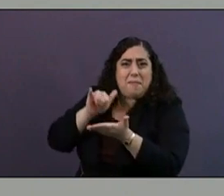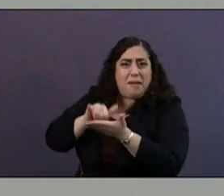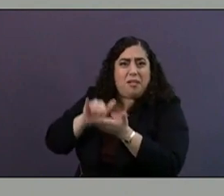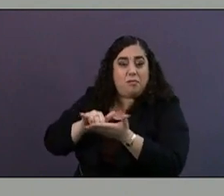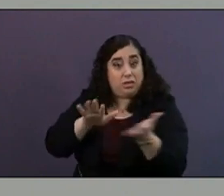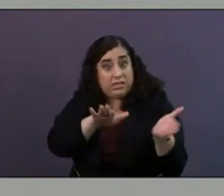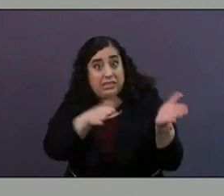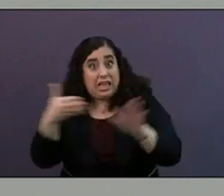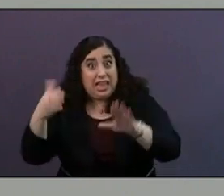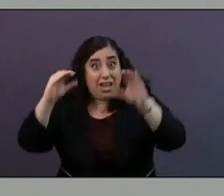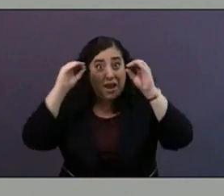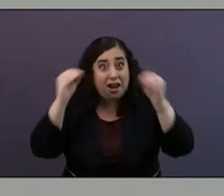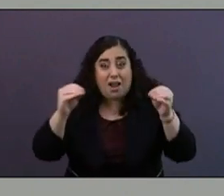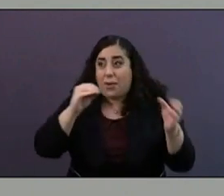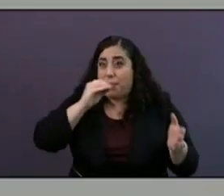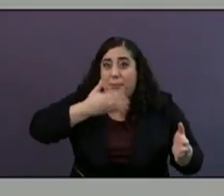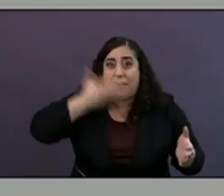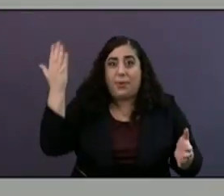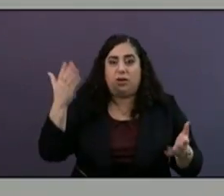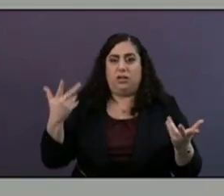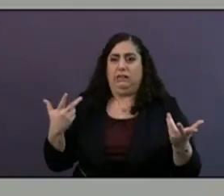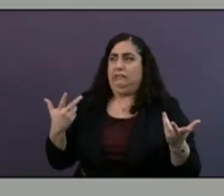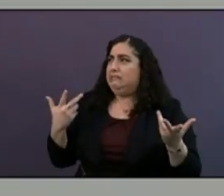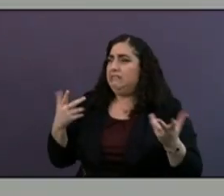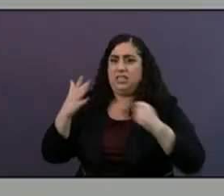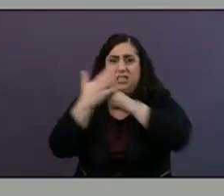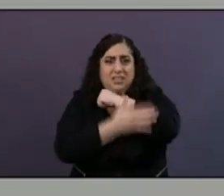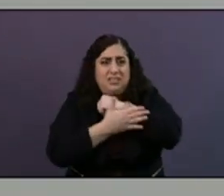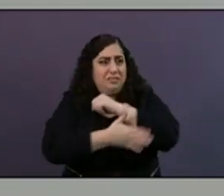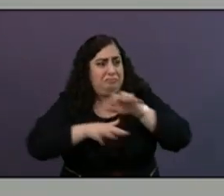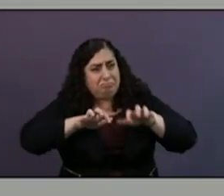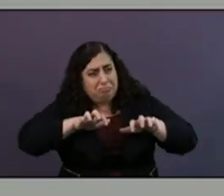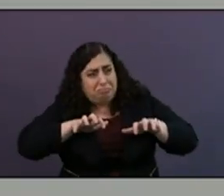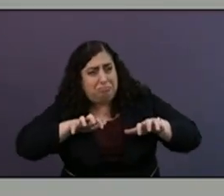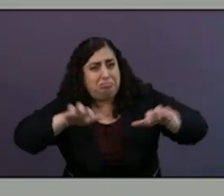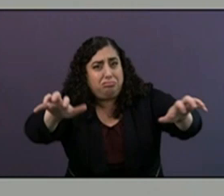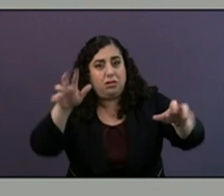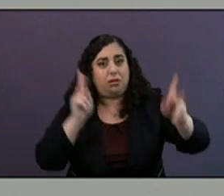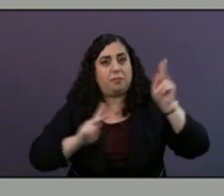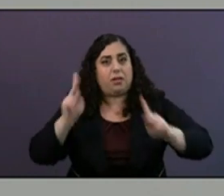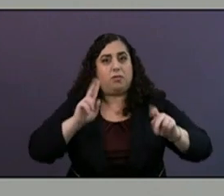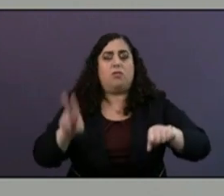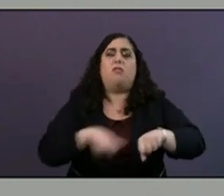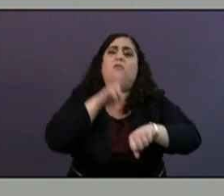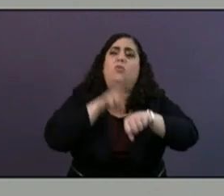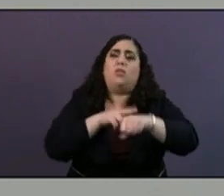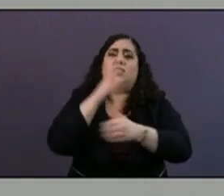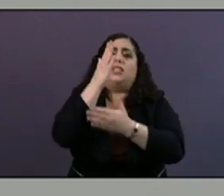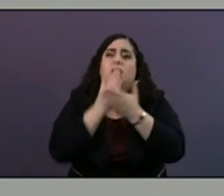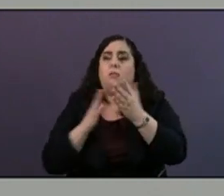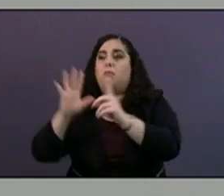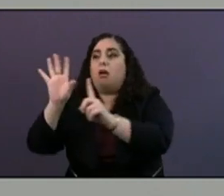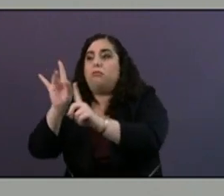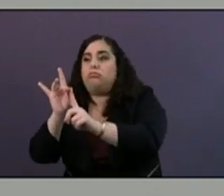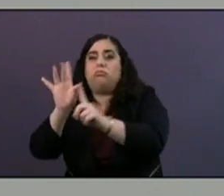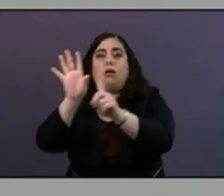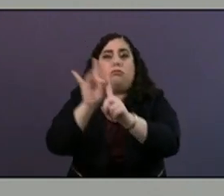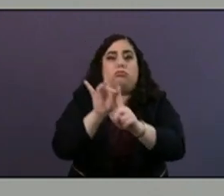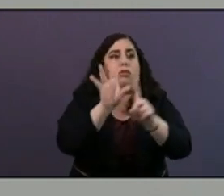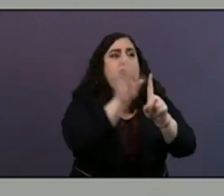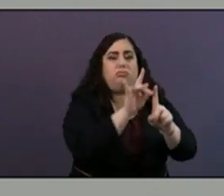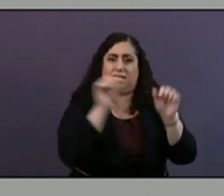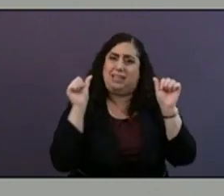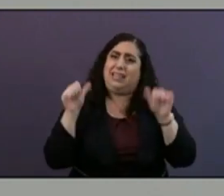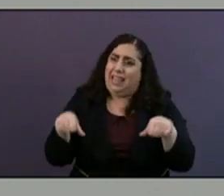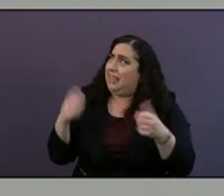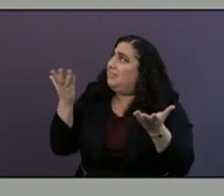county. We're never going to be 100%. There's some risk, but it's time now to open up our economy and our